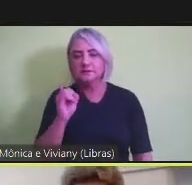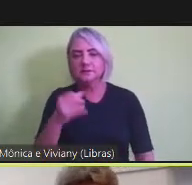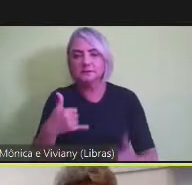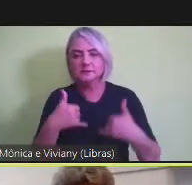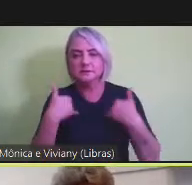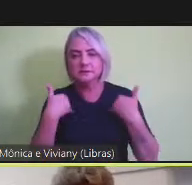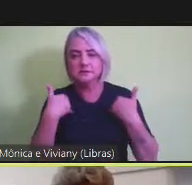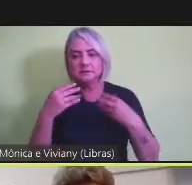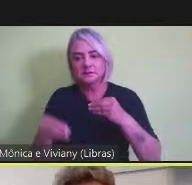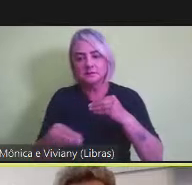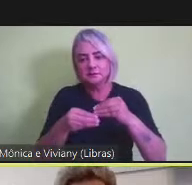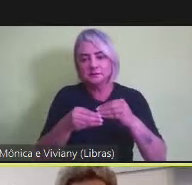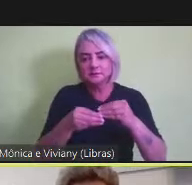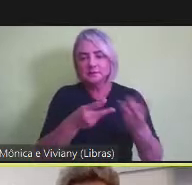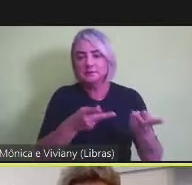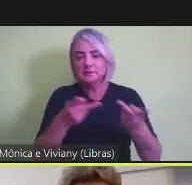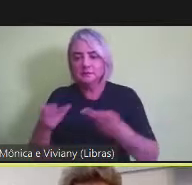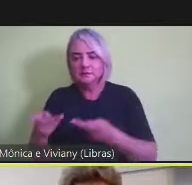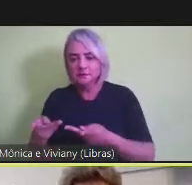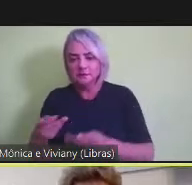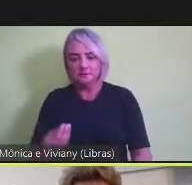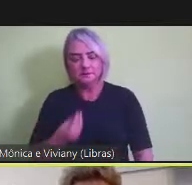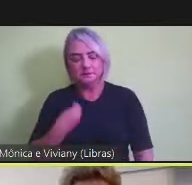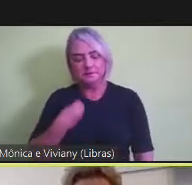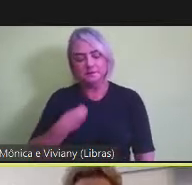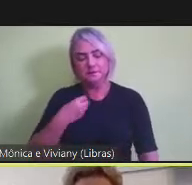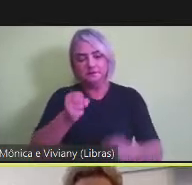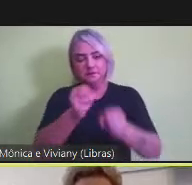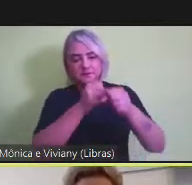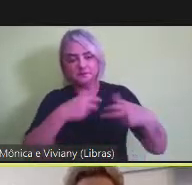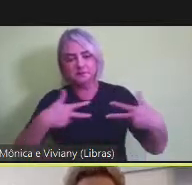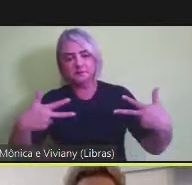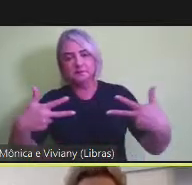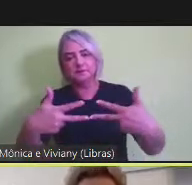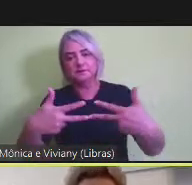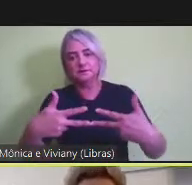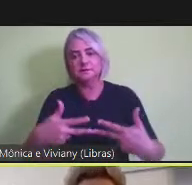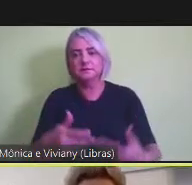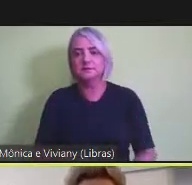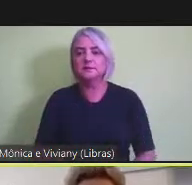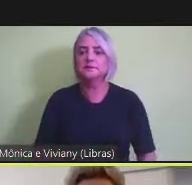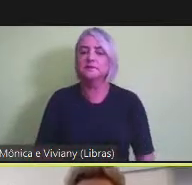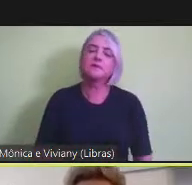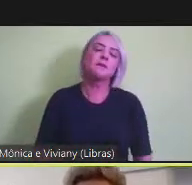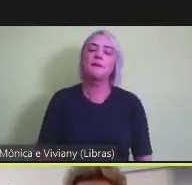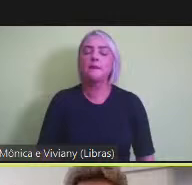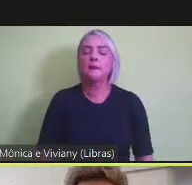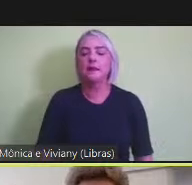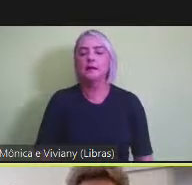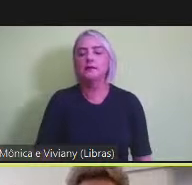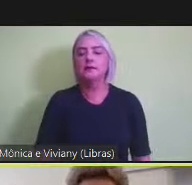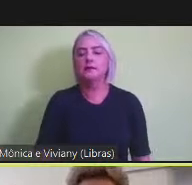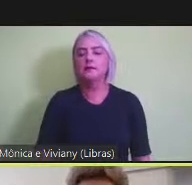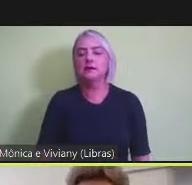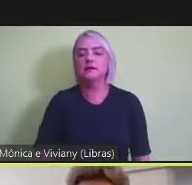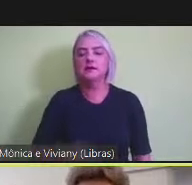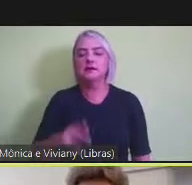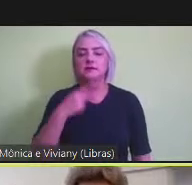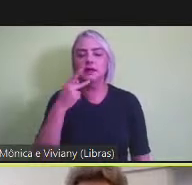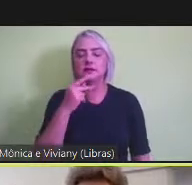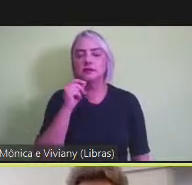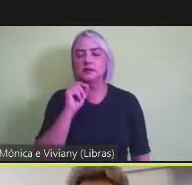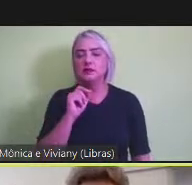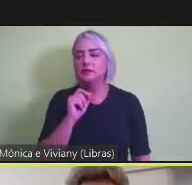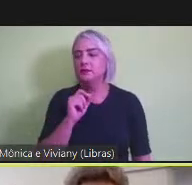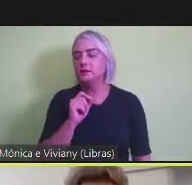which is very important. I'm very proud to be here participating in this debate. Please,